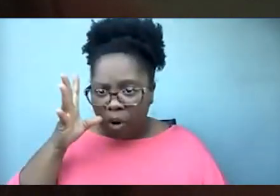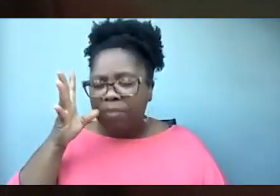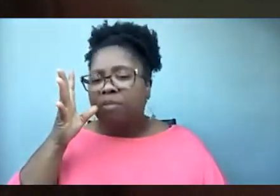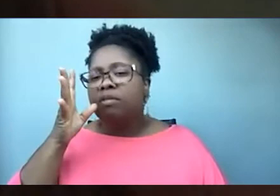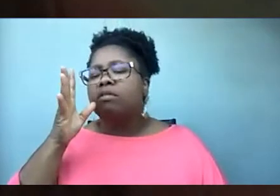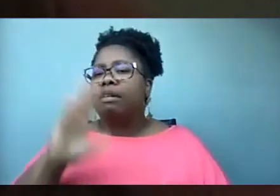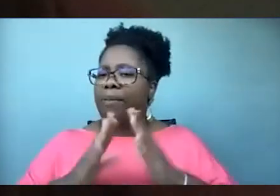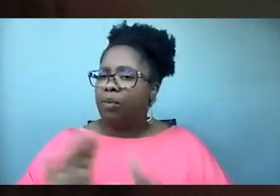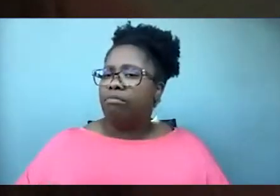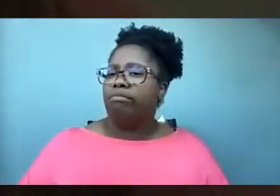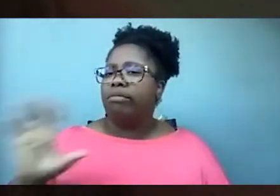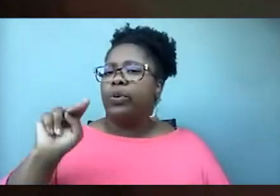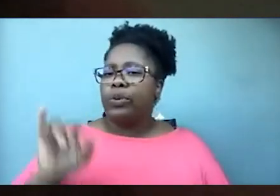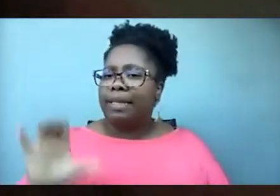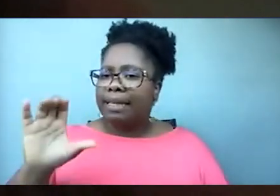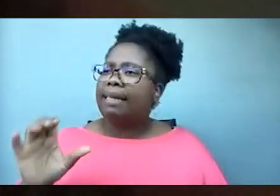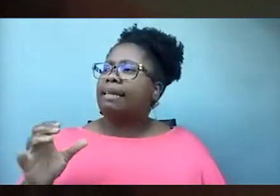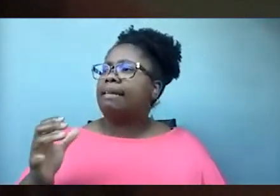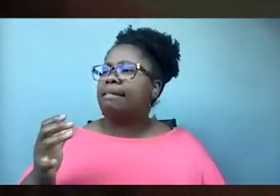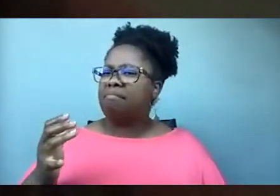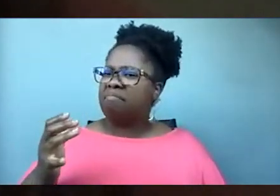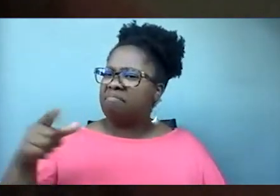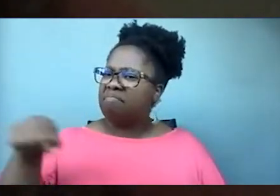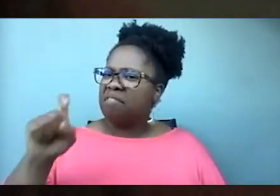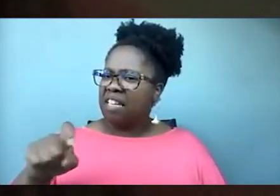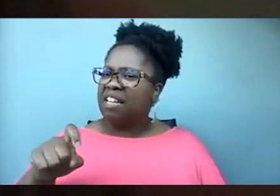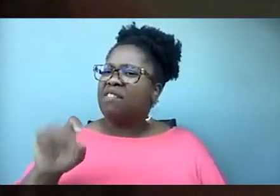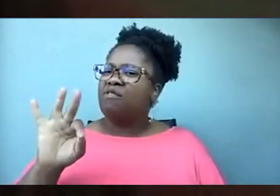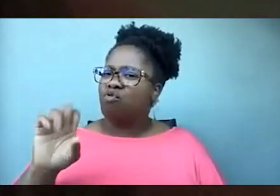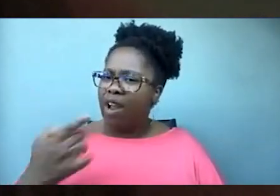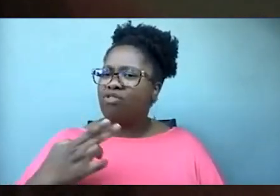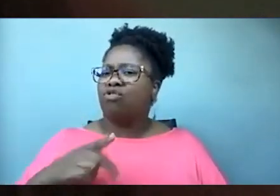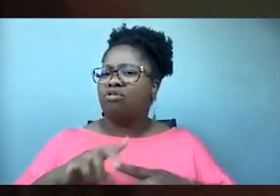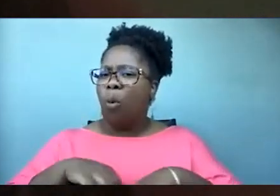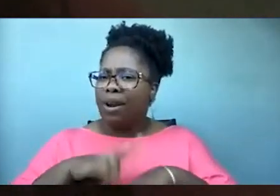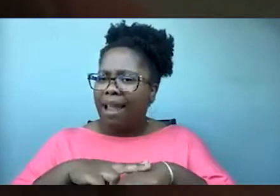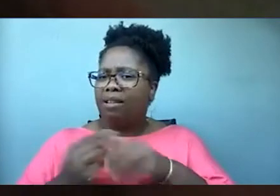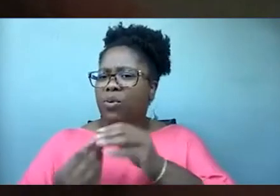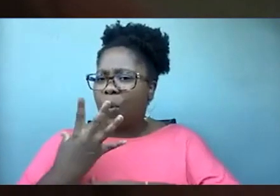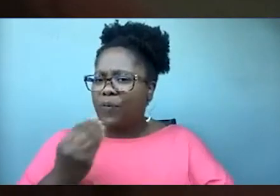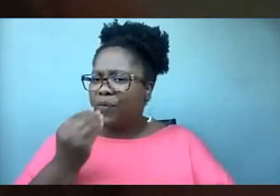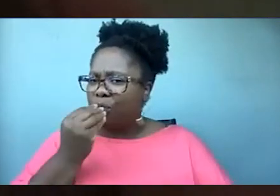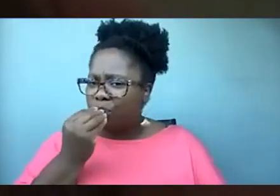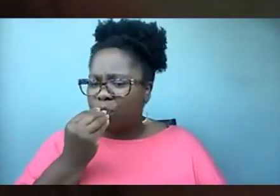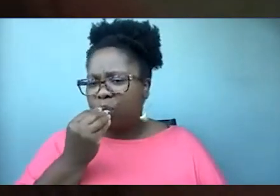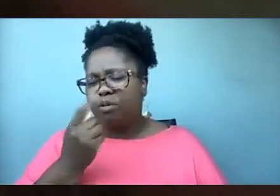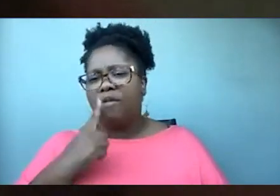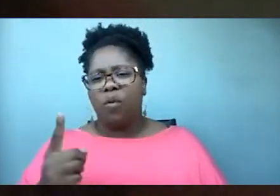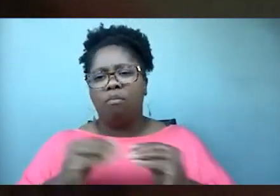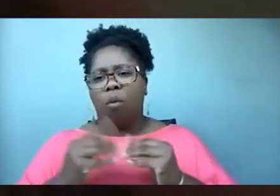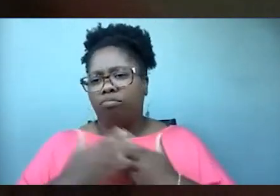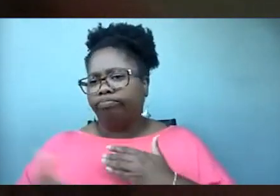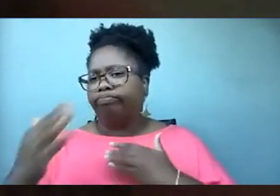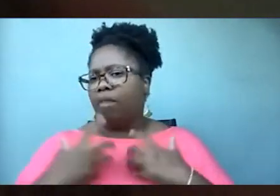food to live healthier lives and thrive. And using the resources